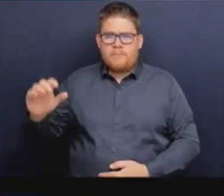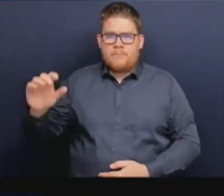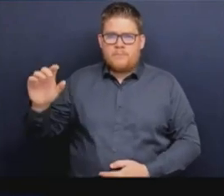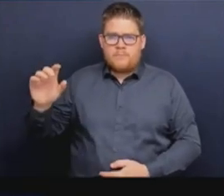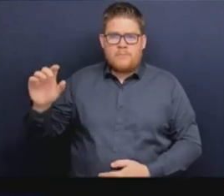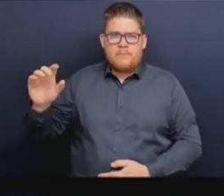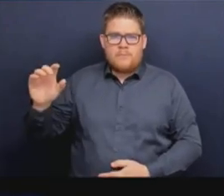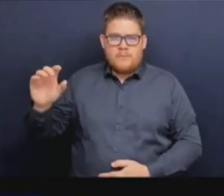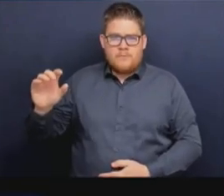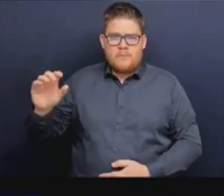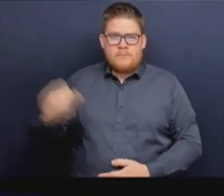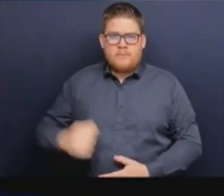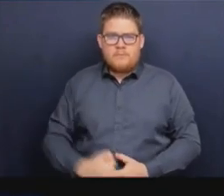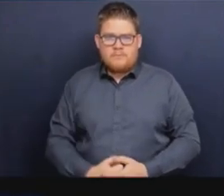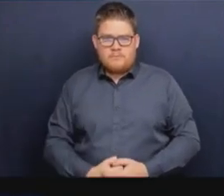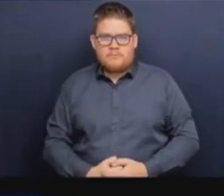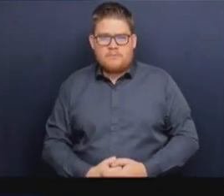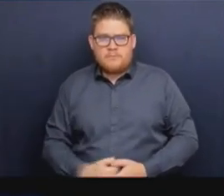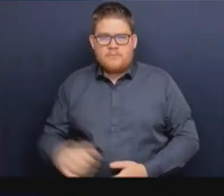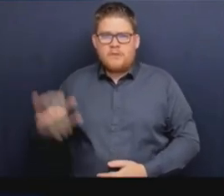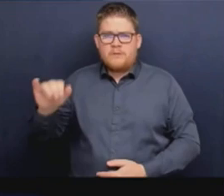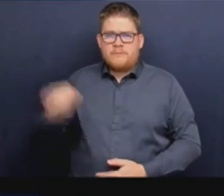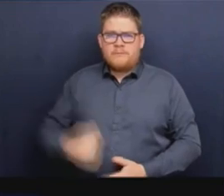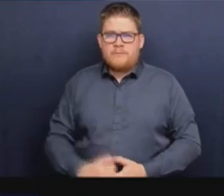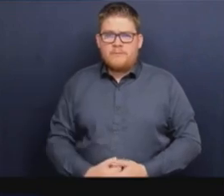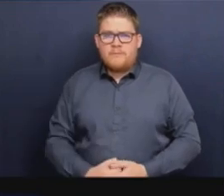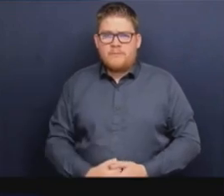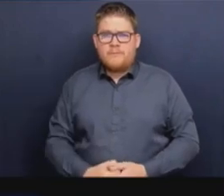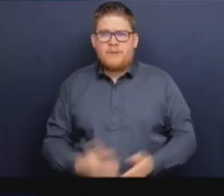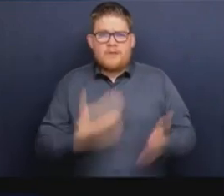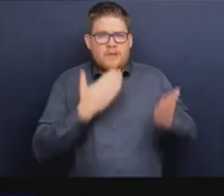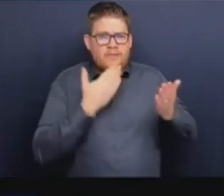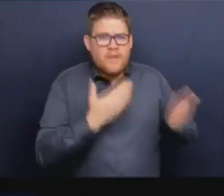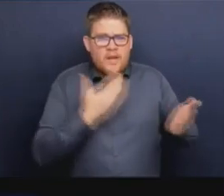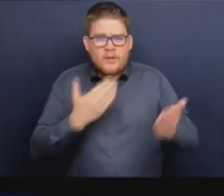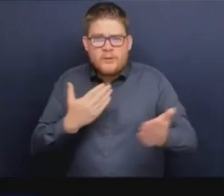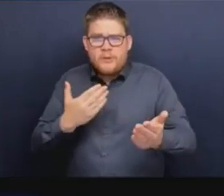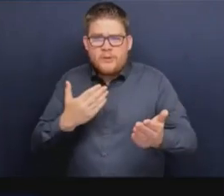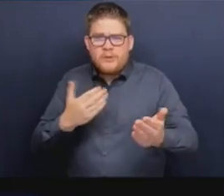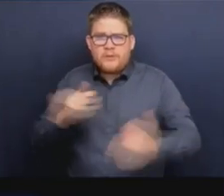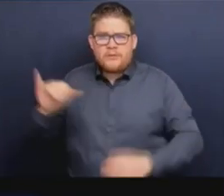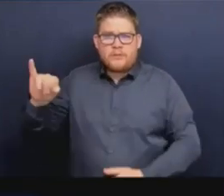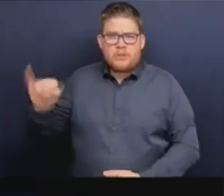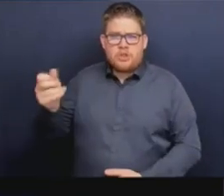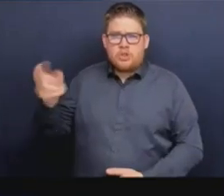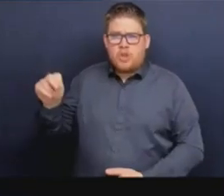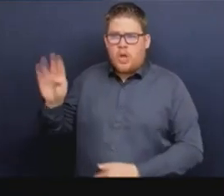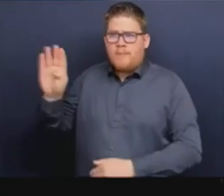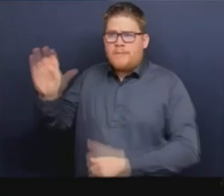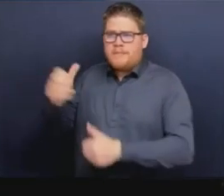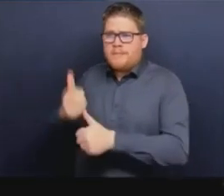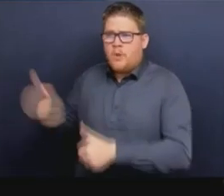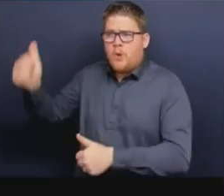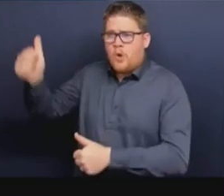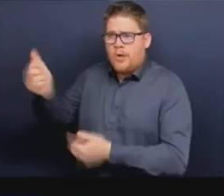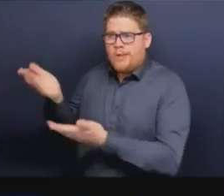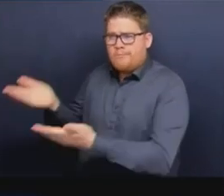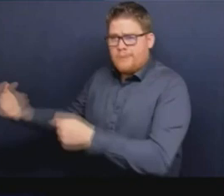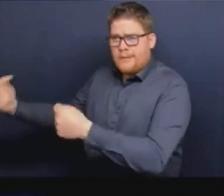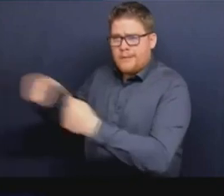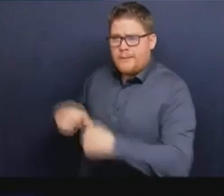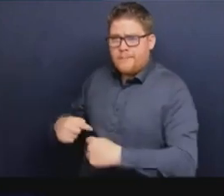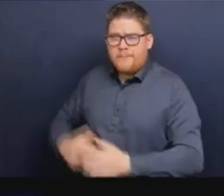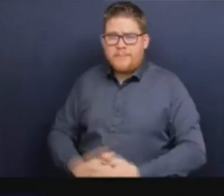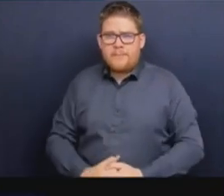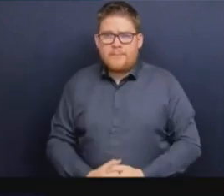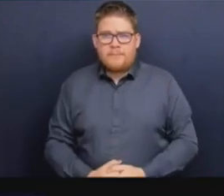of the Hogan's Alley Society. Unfortunately, Grand Chief Stuart Phillip and Chief Lydia Wheatsum are unable